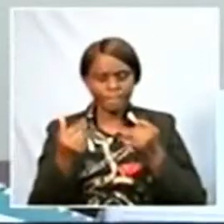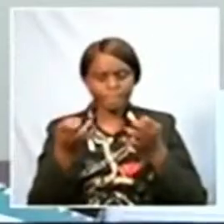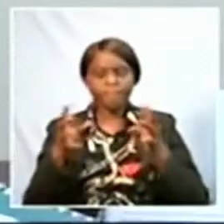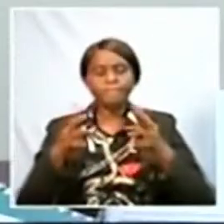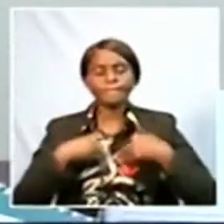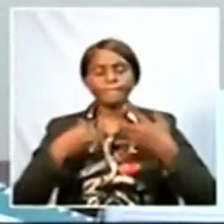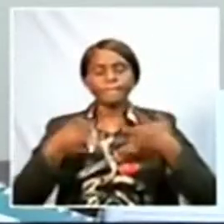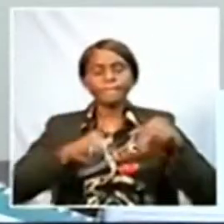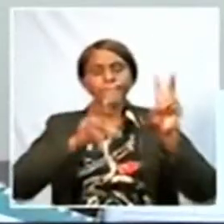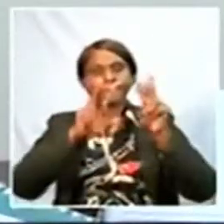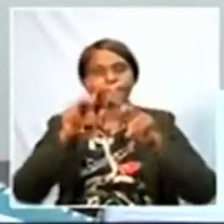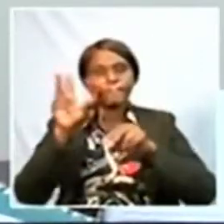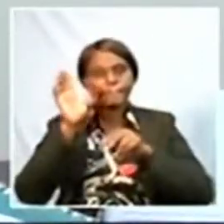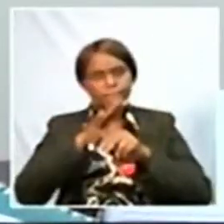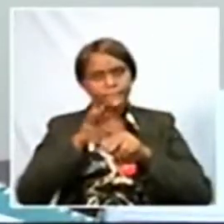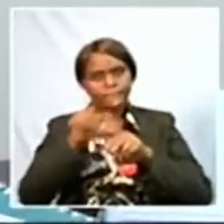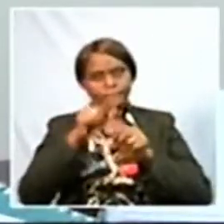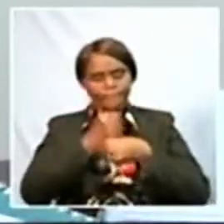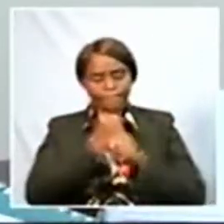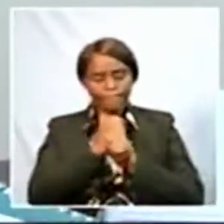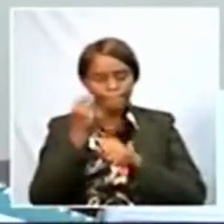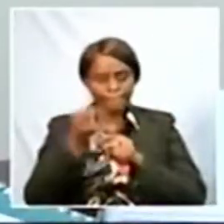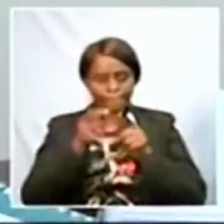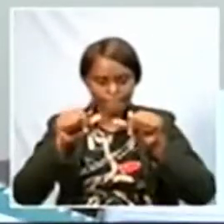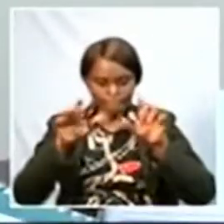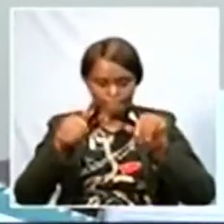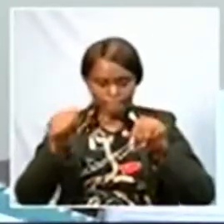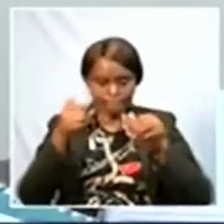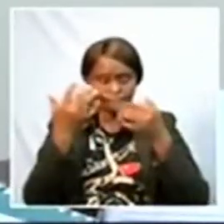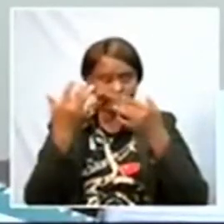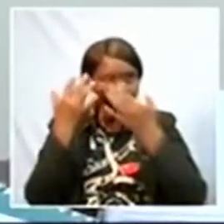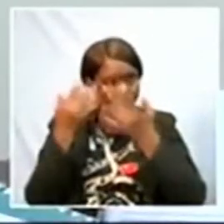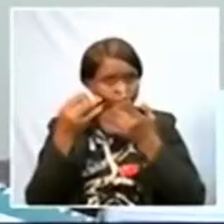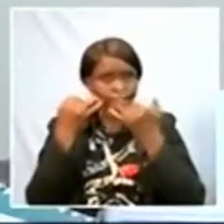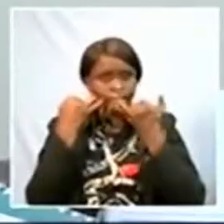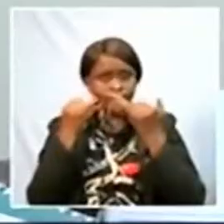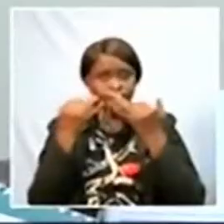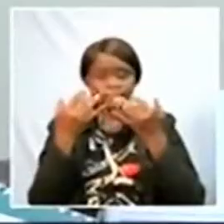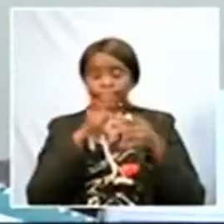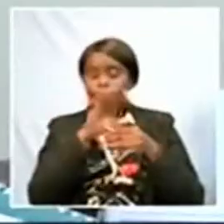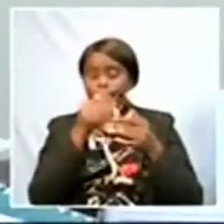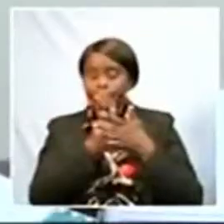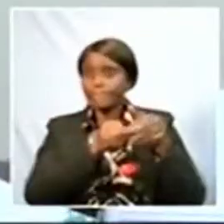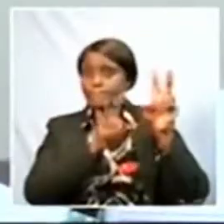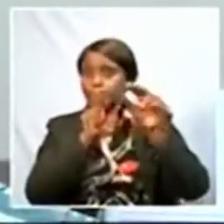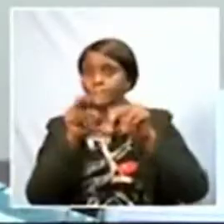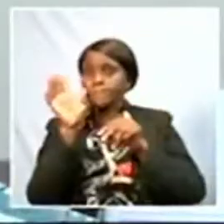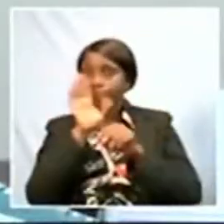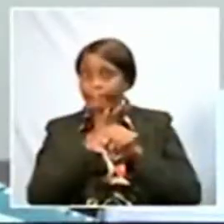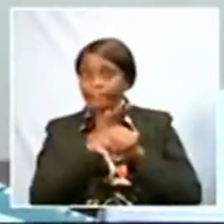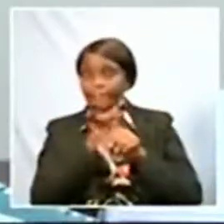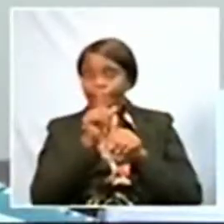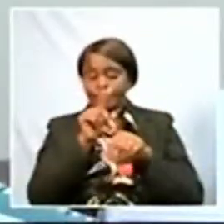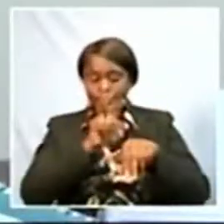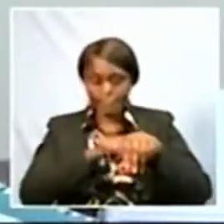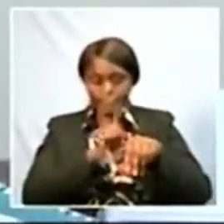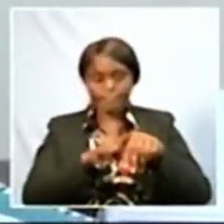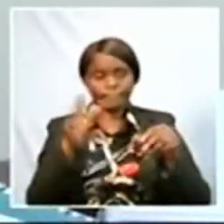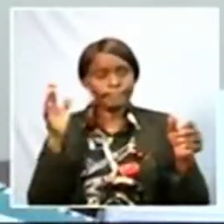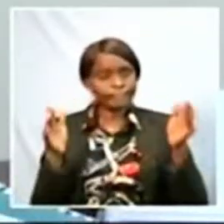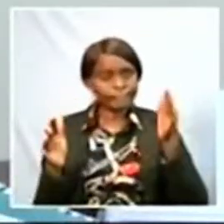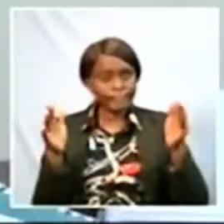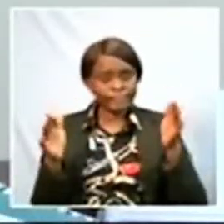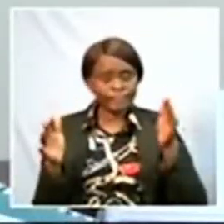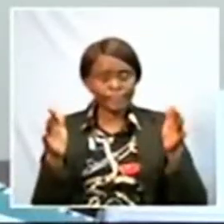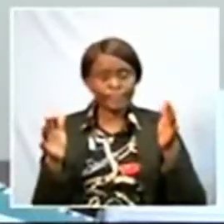acknowledge the observations made by the auditors, and we wish to state that the defects were observed during the defects